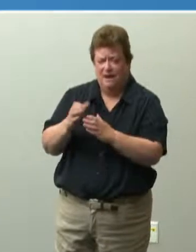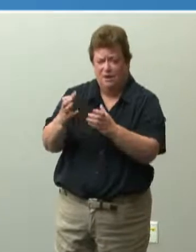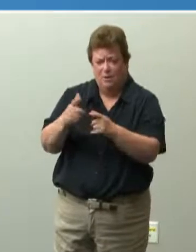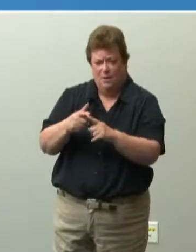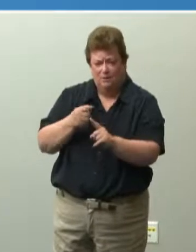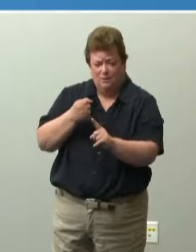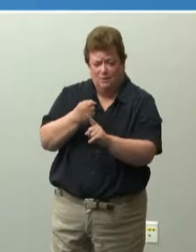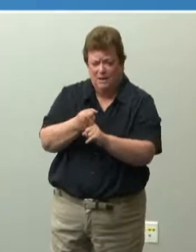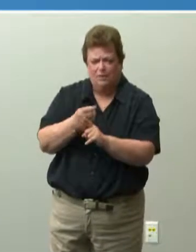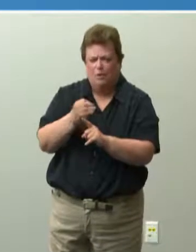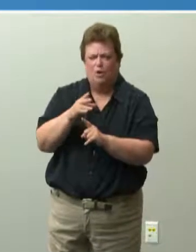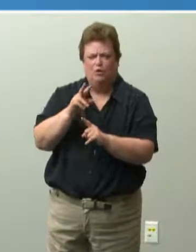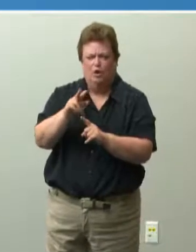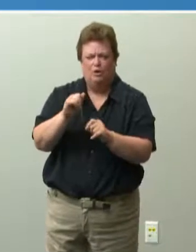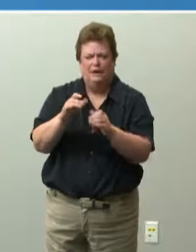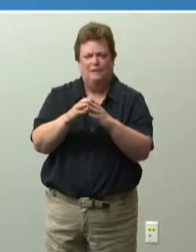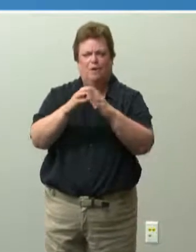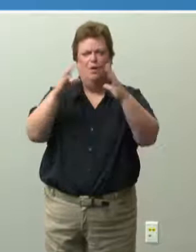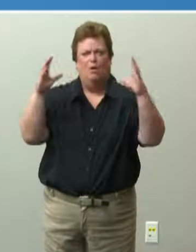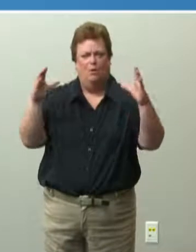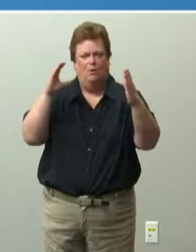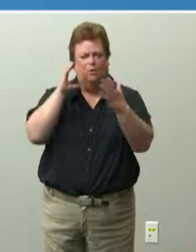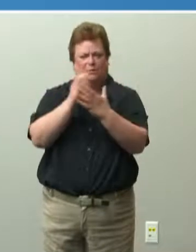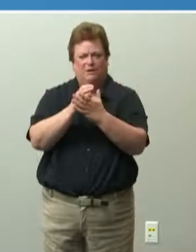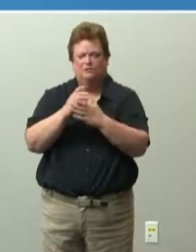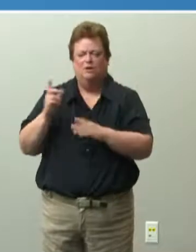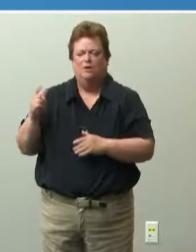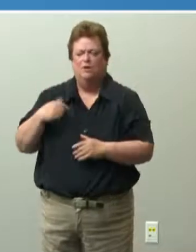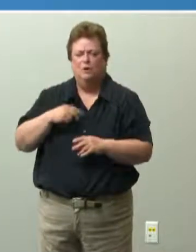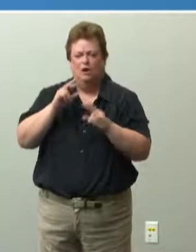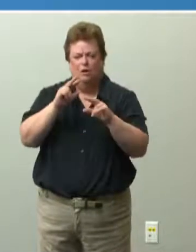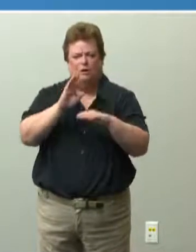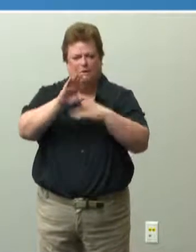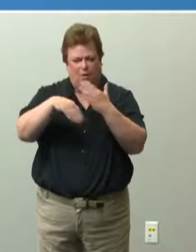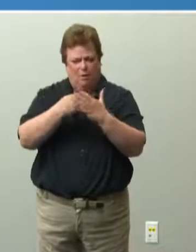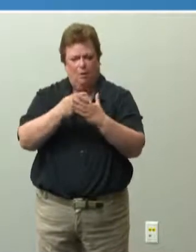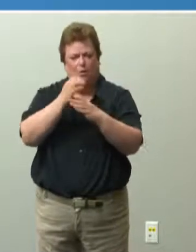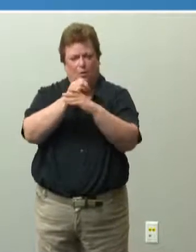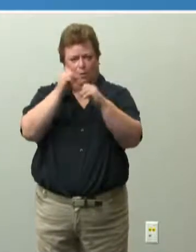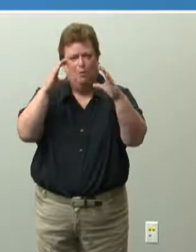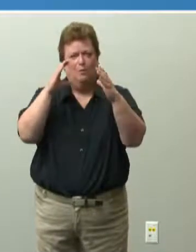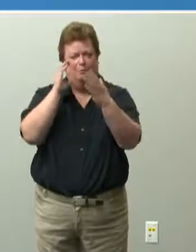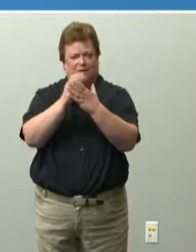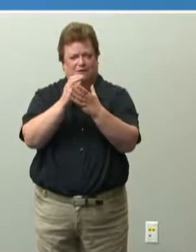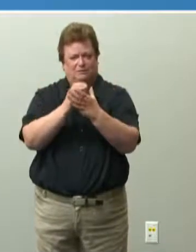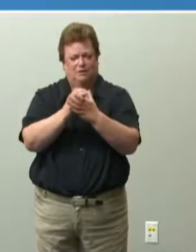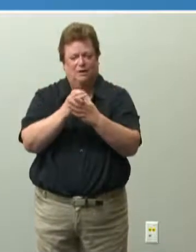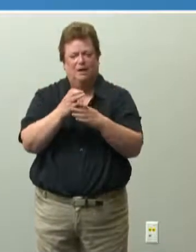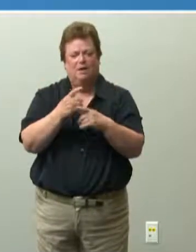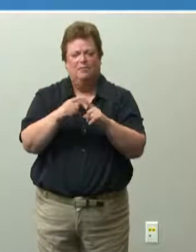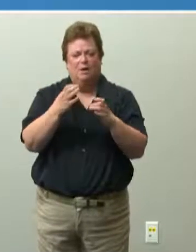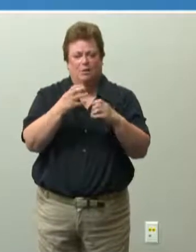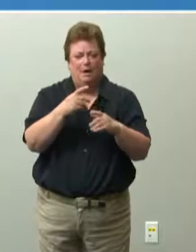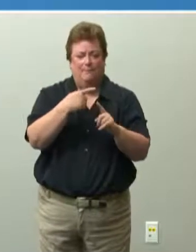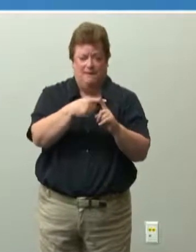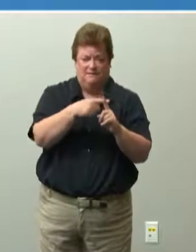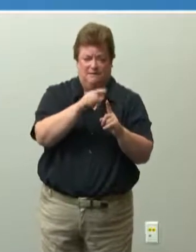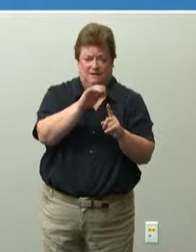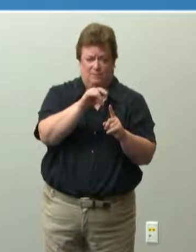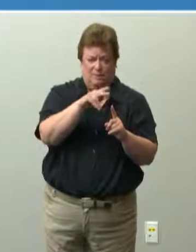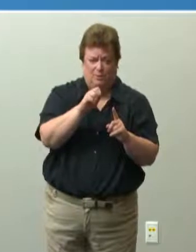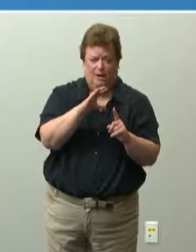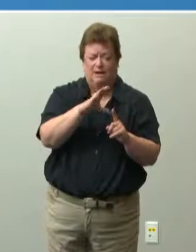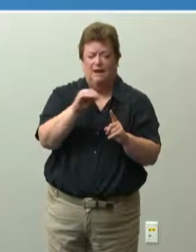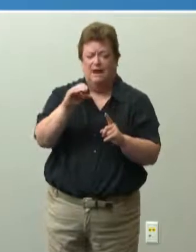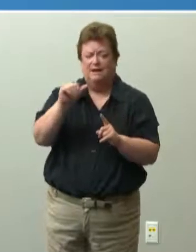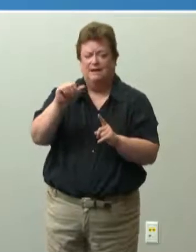as a bigger picture? We're looking at a bigger picture, but we definitely need to see our positivity rate go down and our case